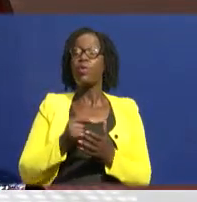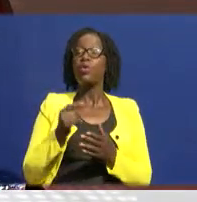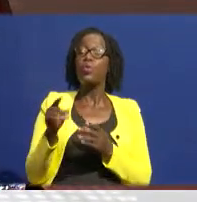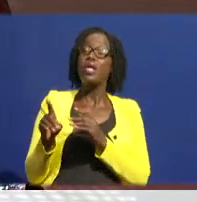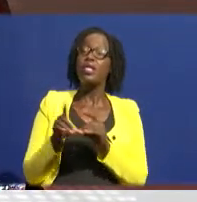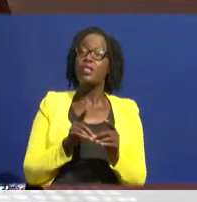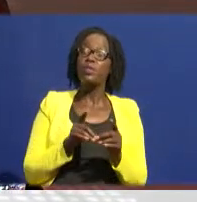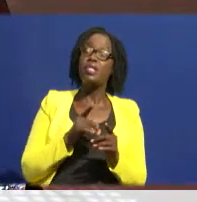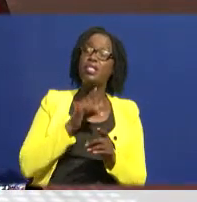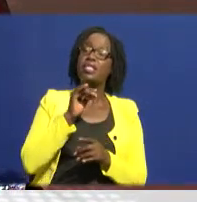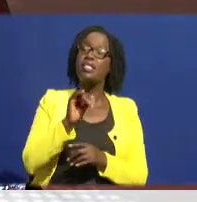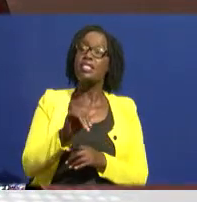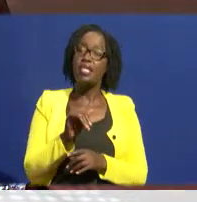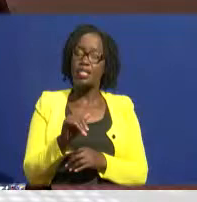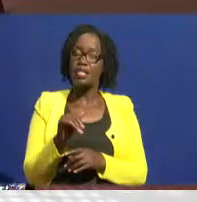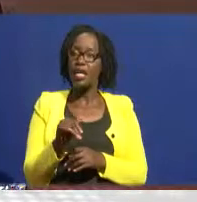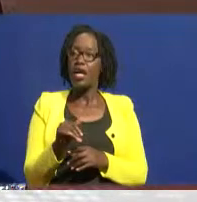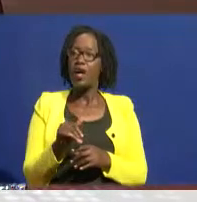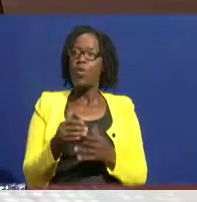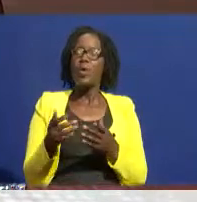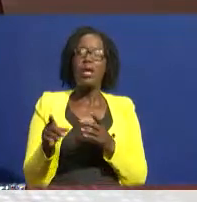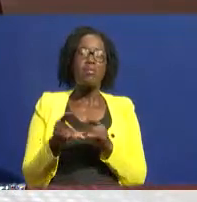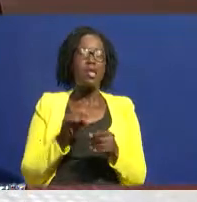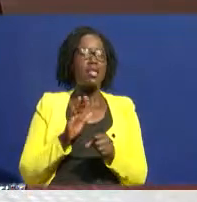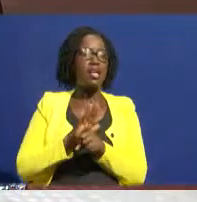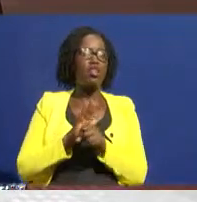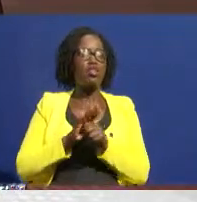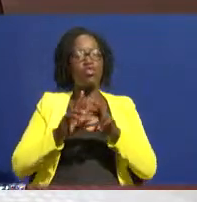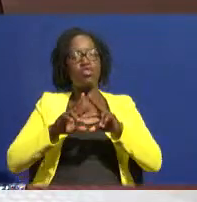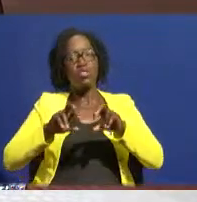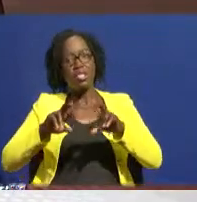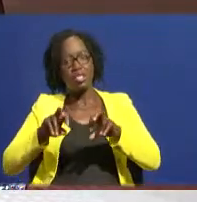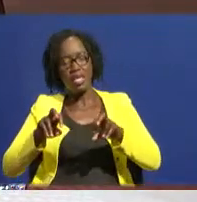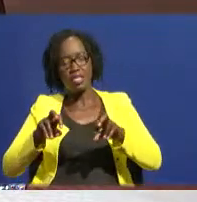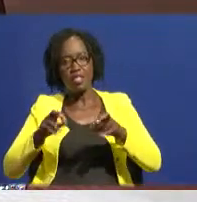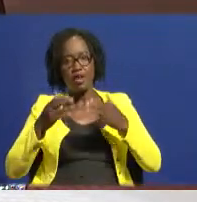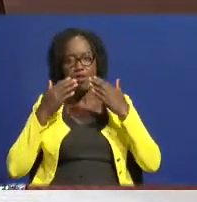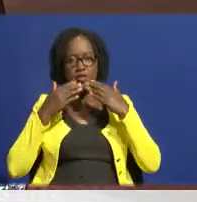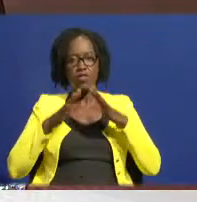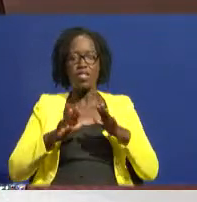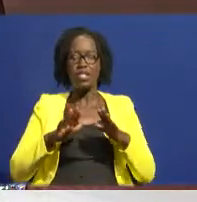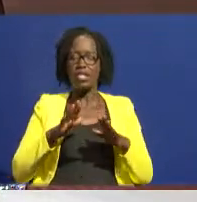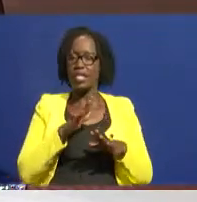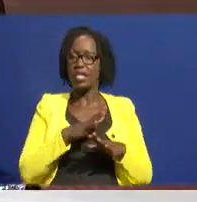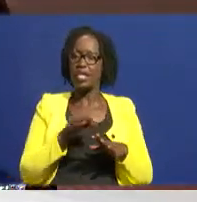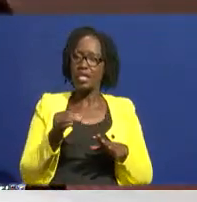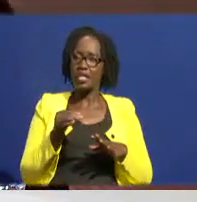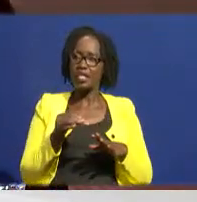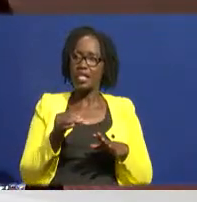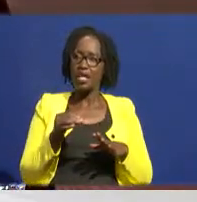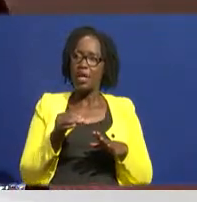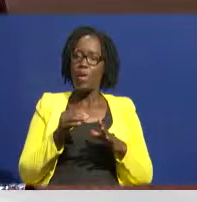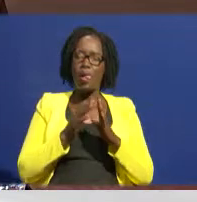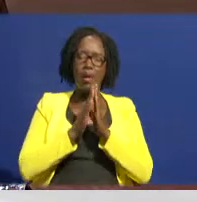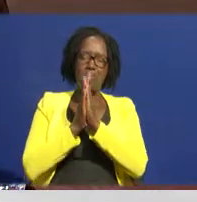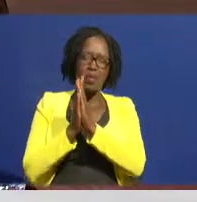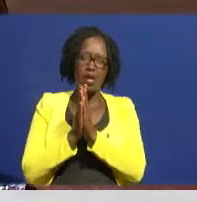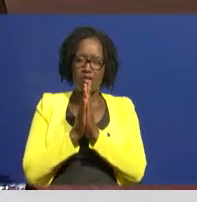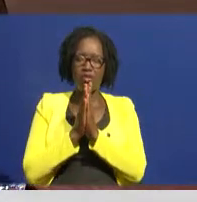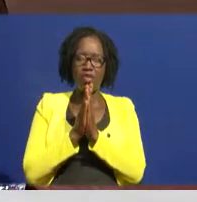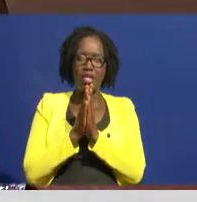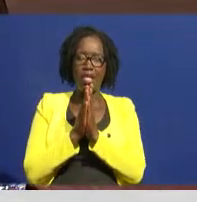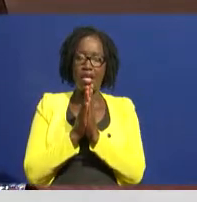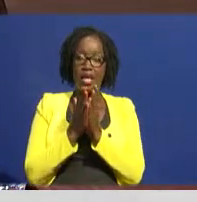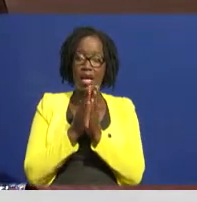that we have done so much research on that, and we are prayerfully even approaching